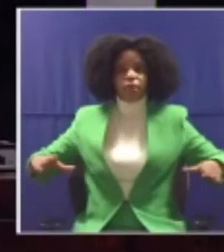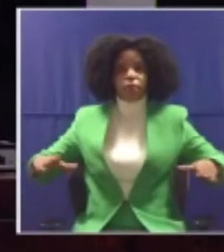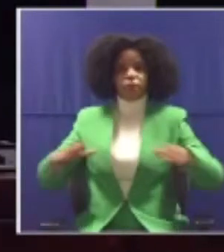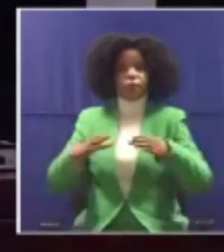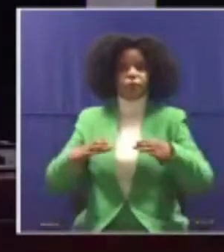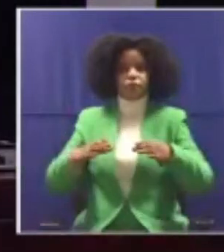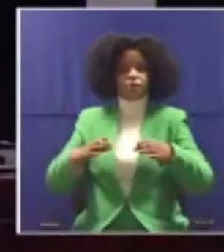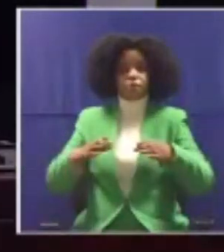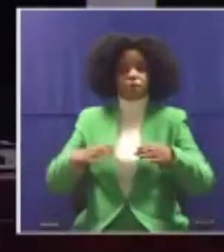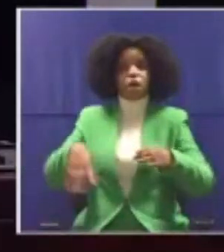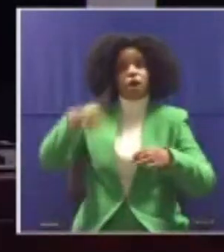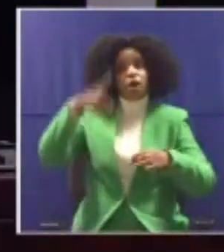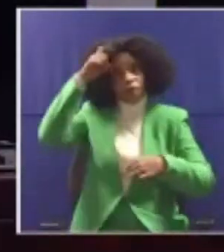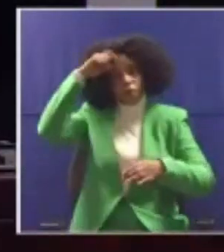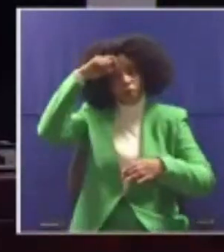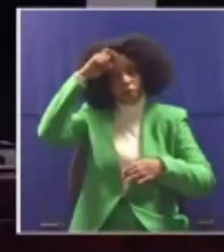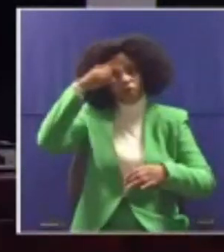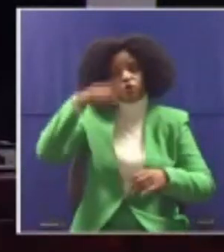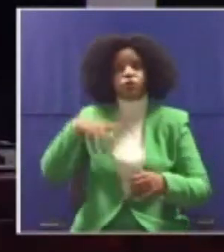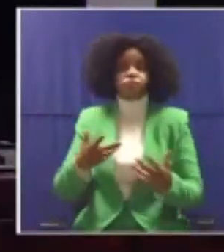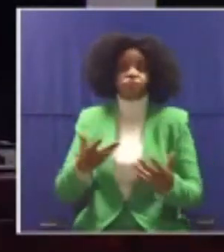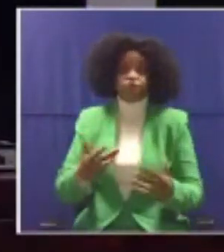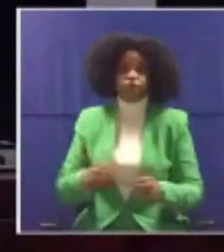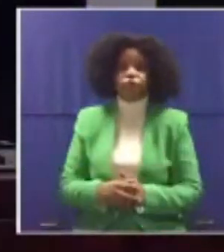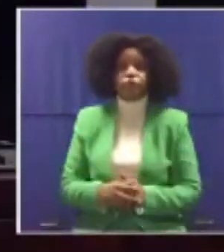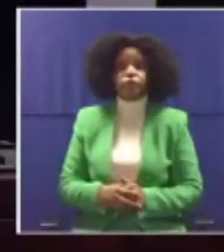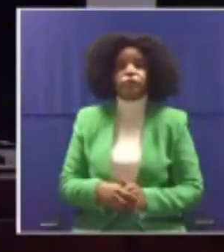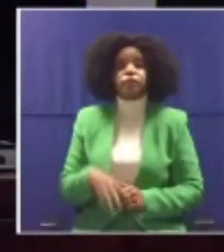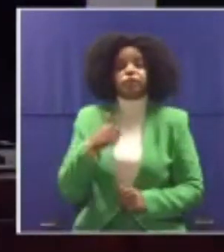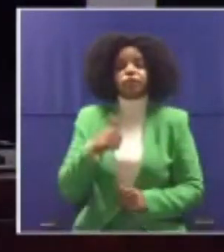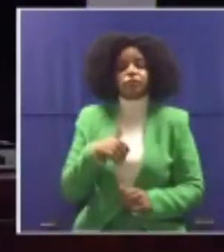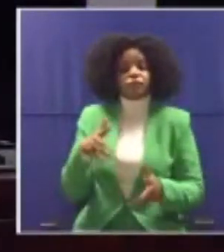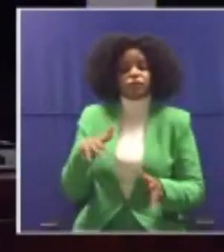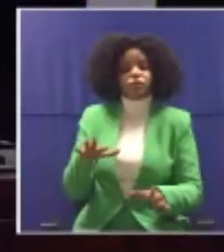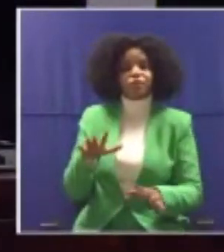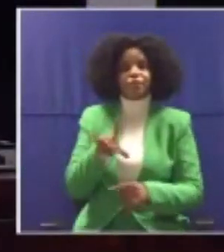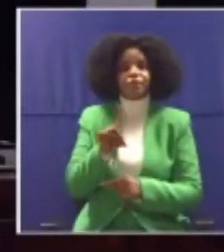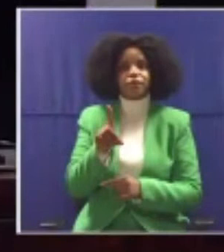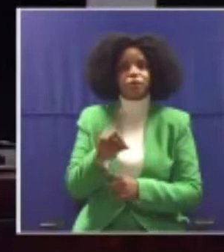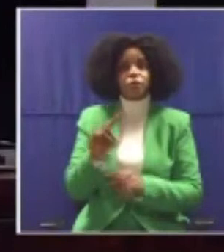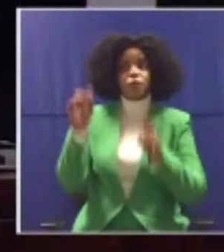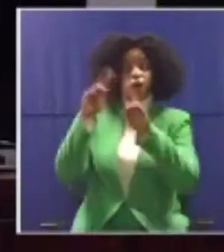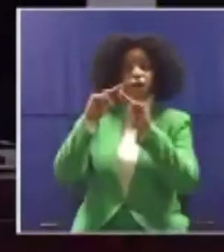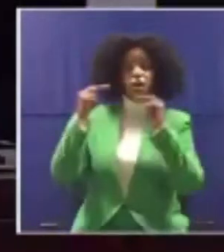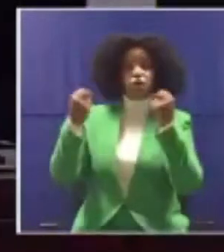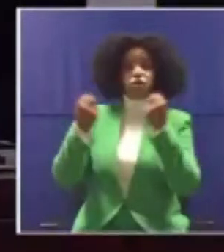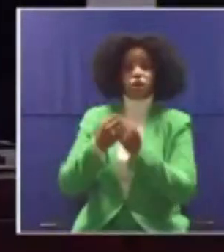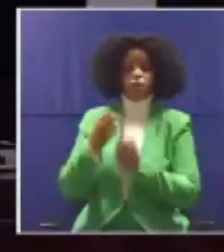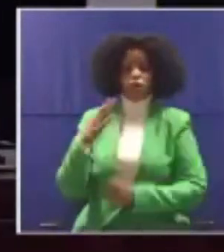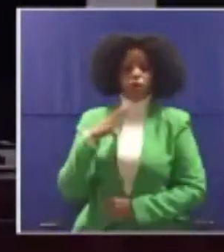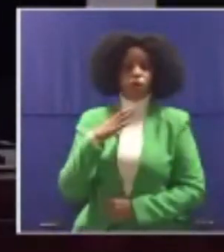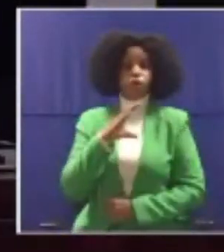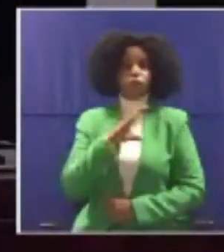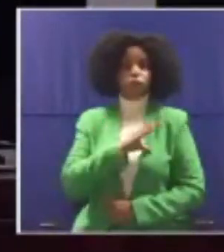to similar questions in the National Council of Provinces about